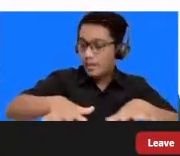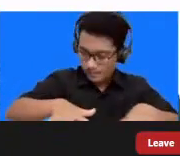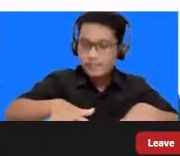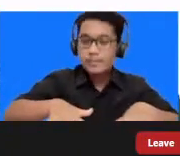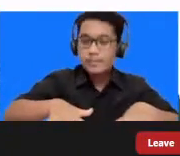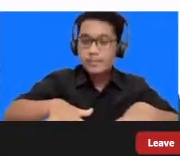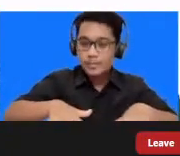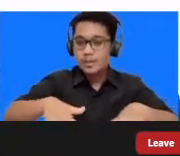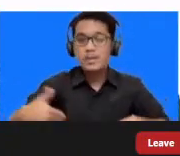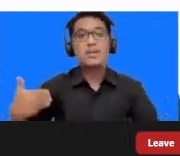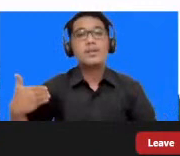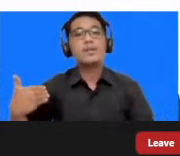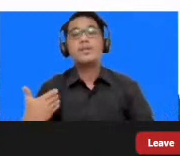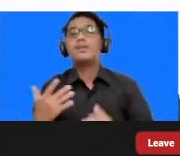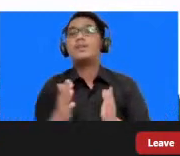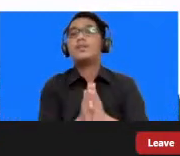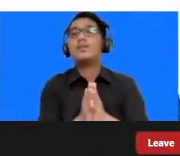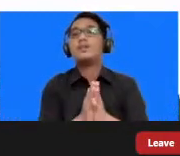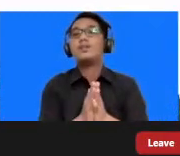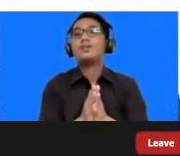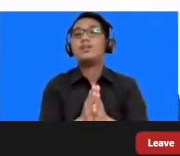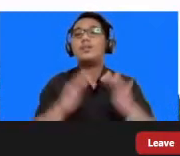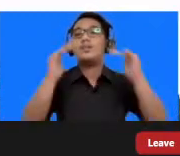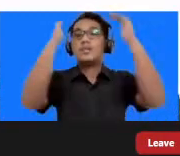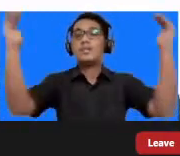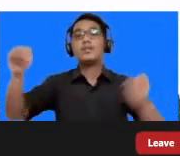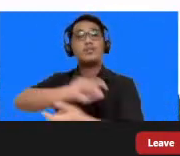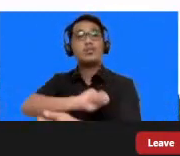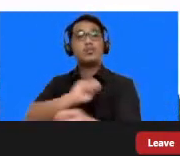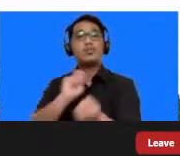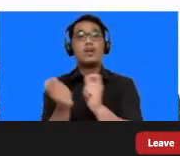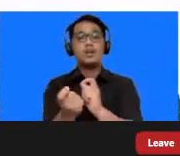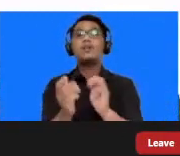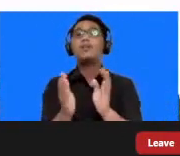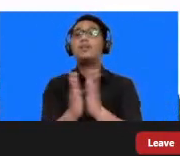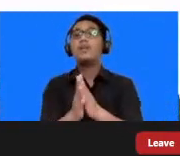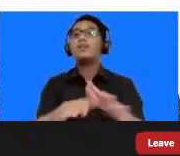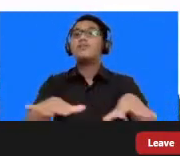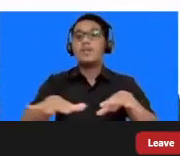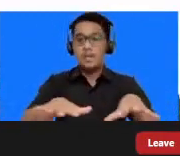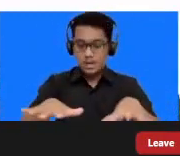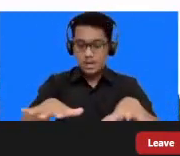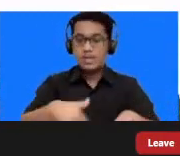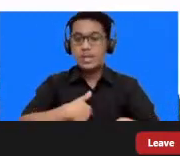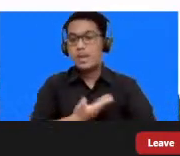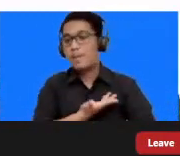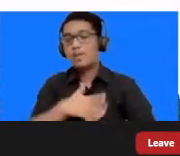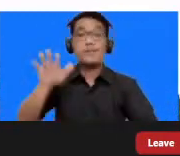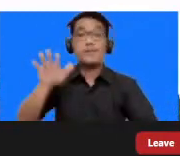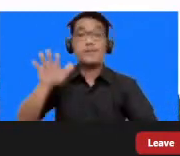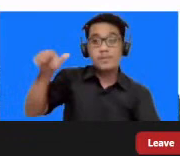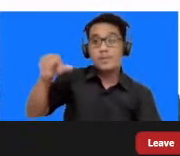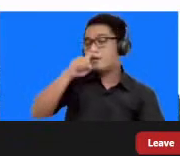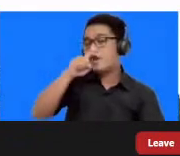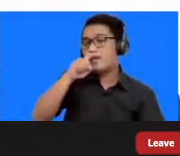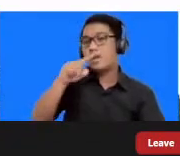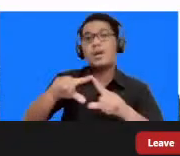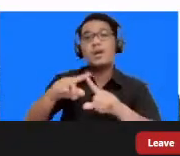disasters. Glad that we have Mr. Ahmadul again with us. How are you, Mr. Ahmadul? Yes, I am fine. Thank you very